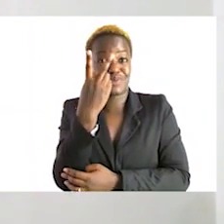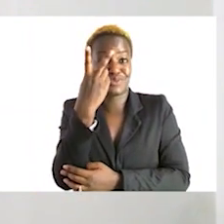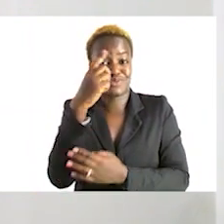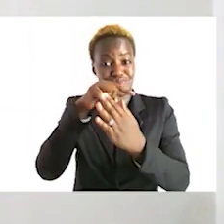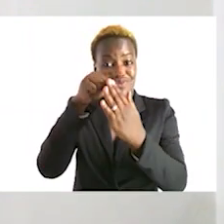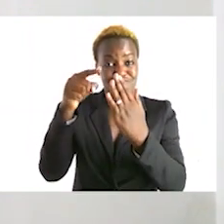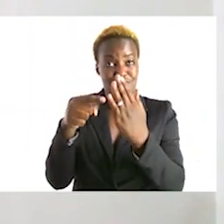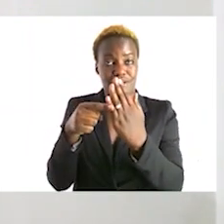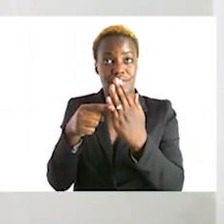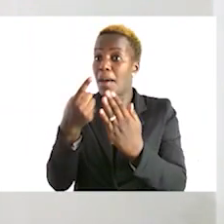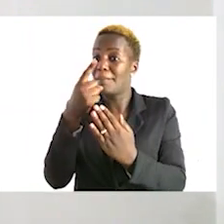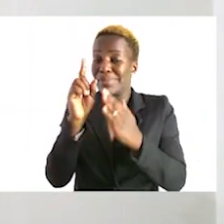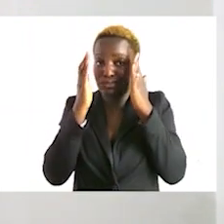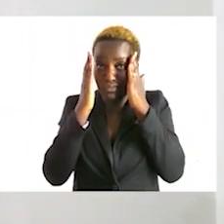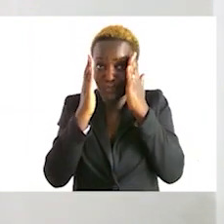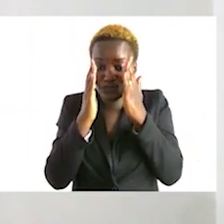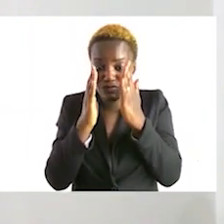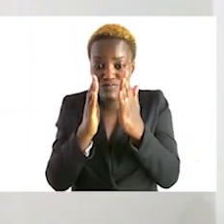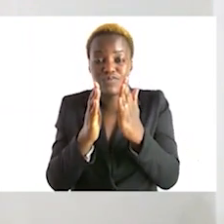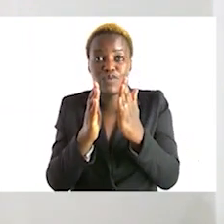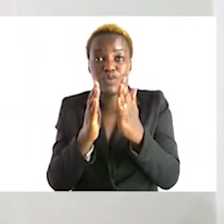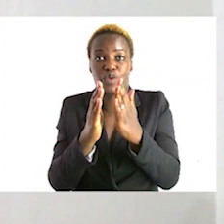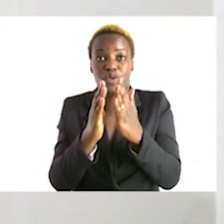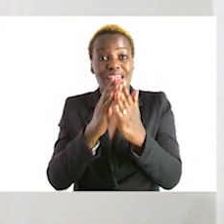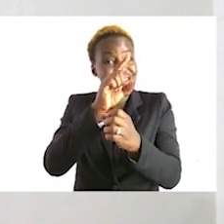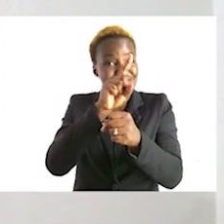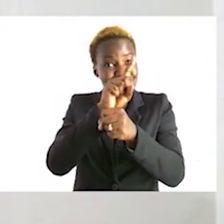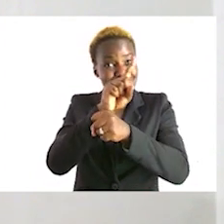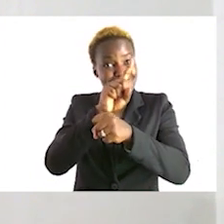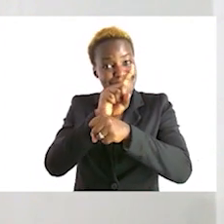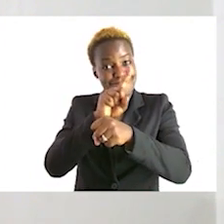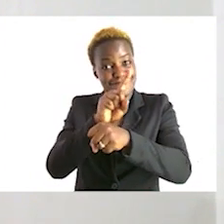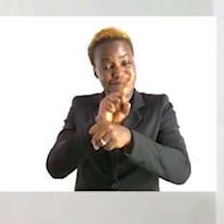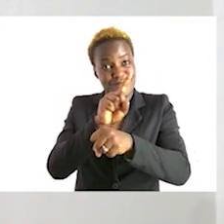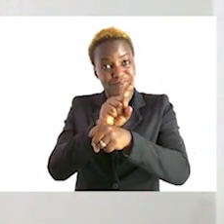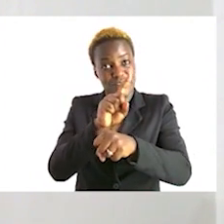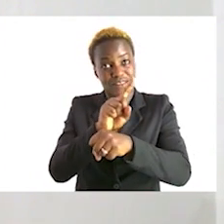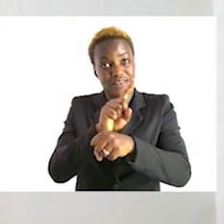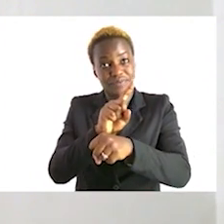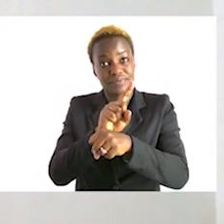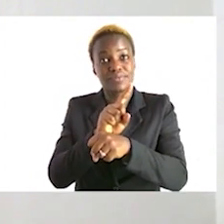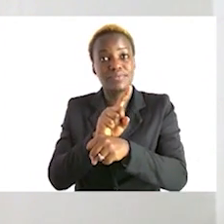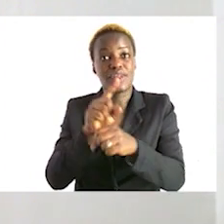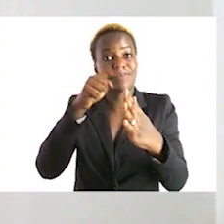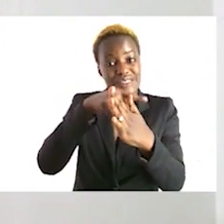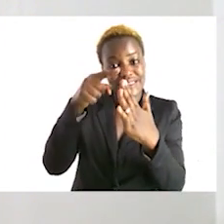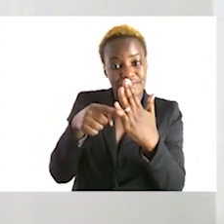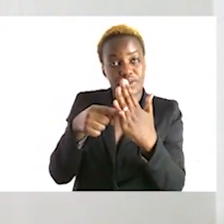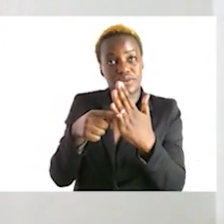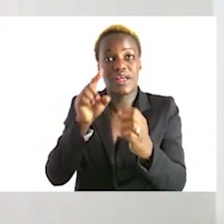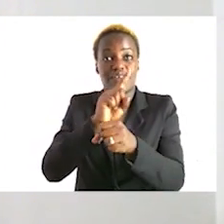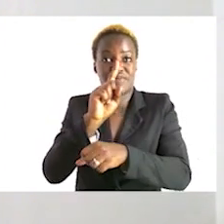is we only focus or we only say the first letters in the words, the first